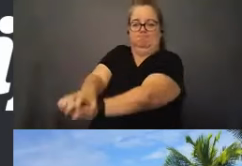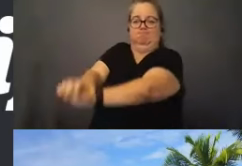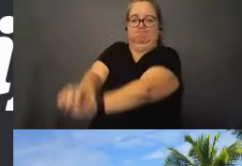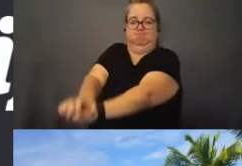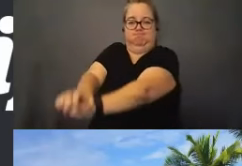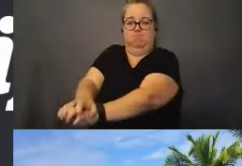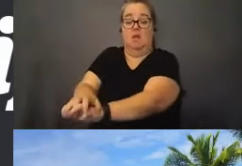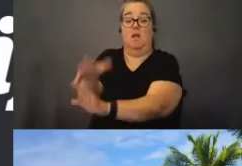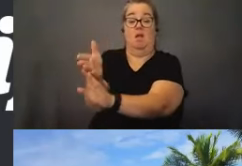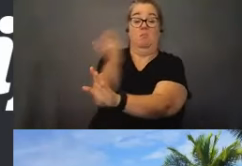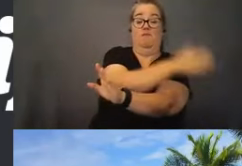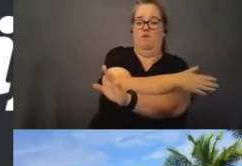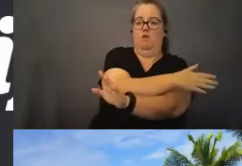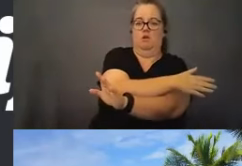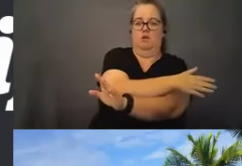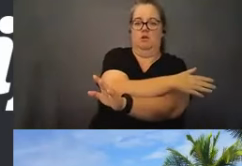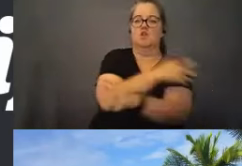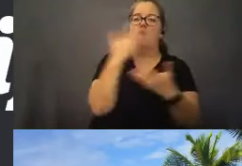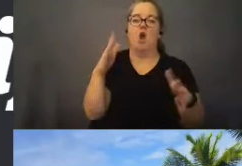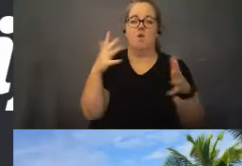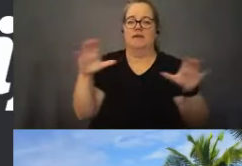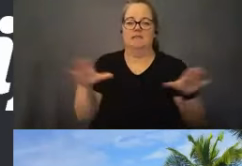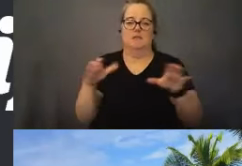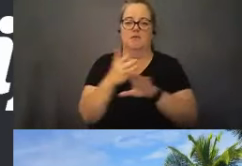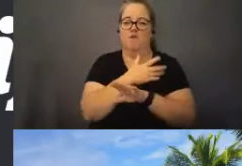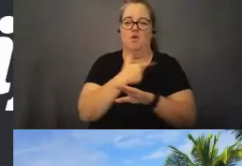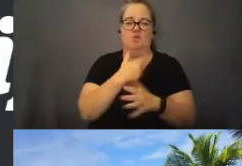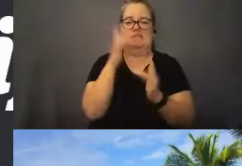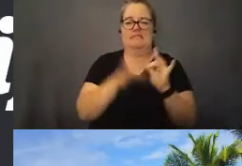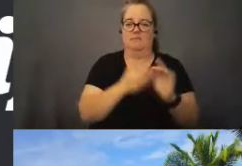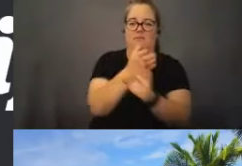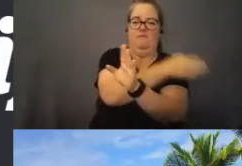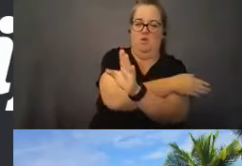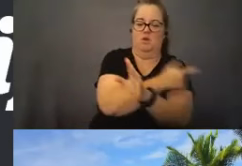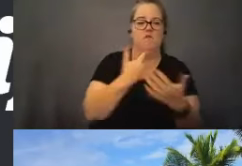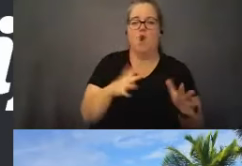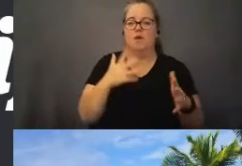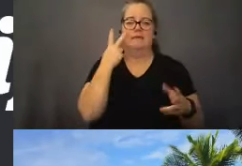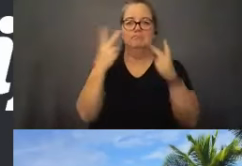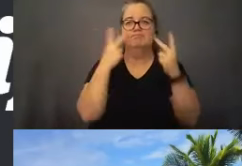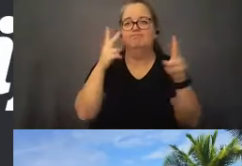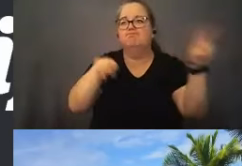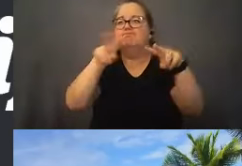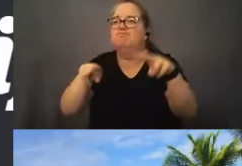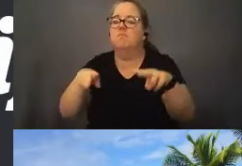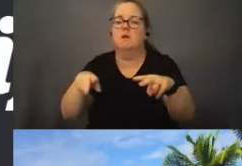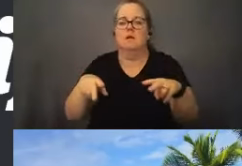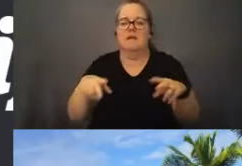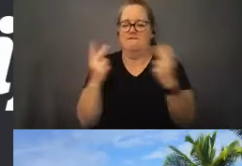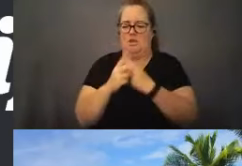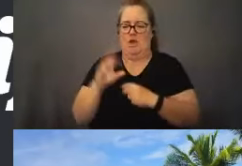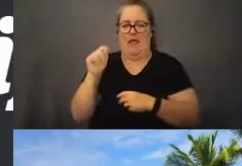beginning steps because you've already done them. You've already checked the scene. You've already figured out what the problem